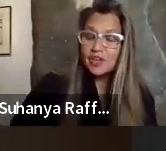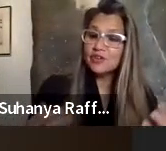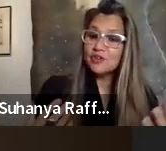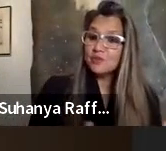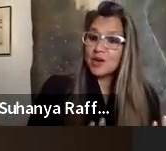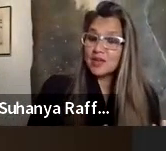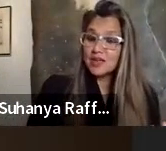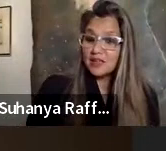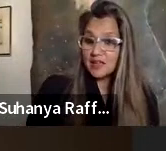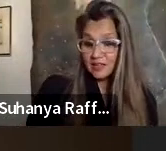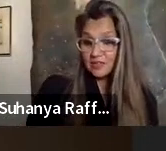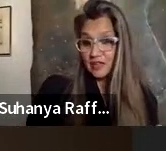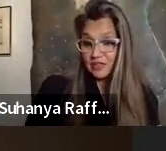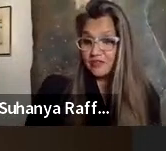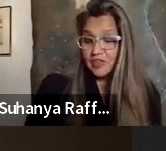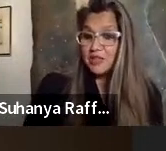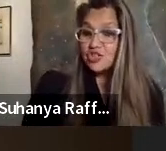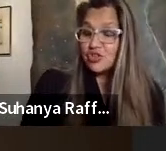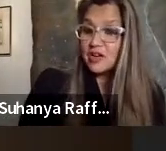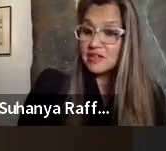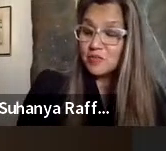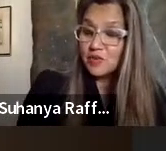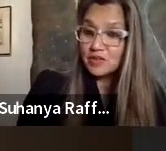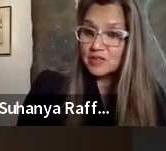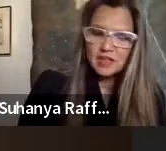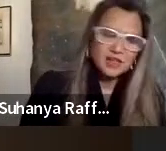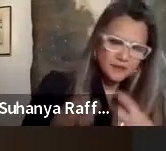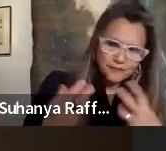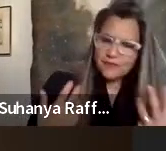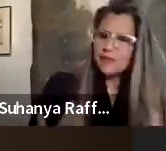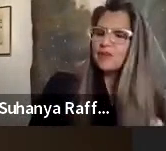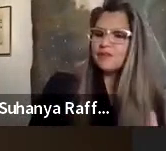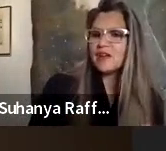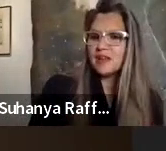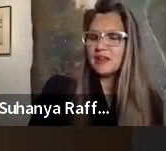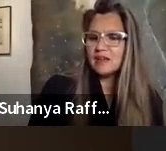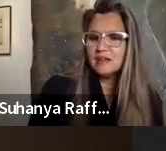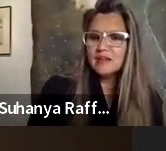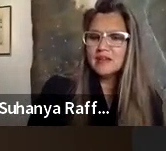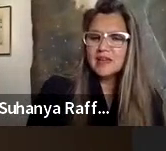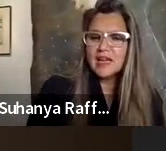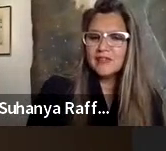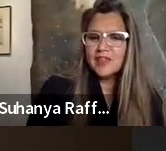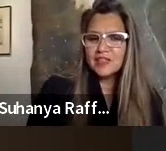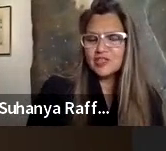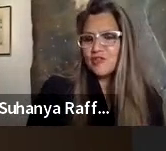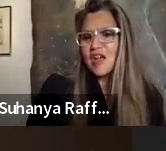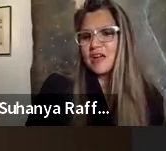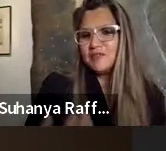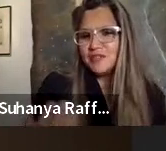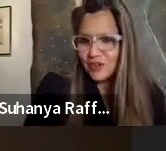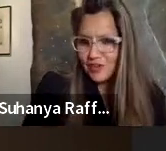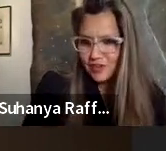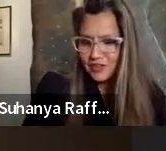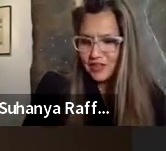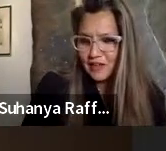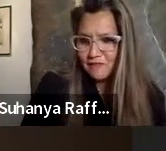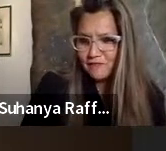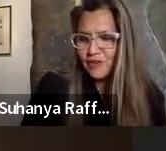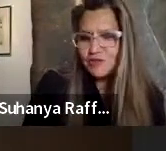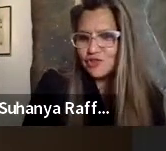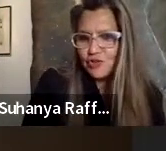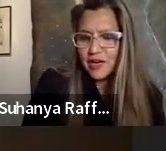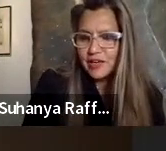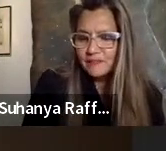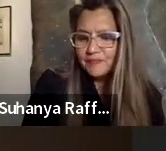teacups. On one hand, they're extremely joyous works. They're full of color and they're so absurd